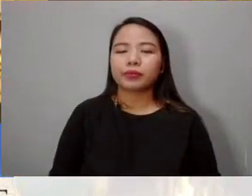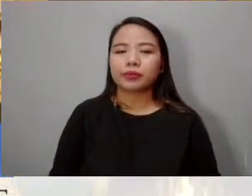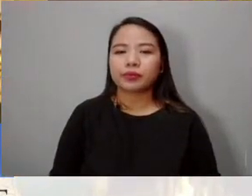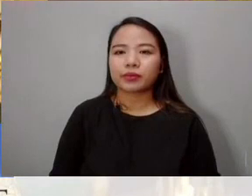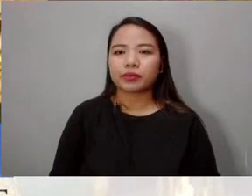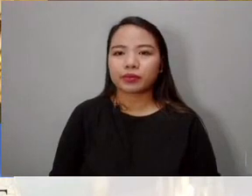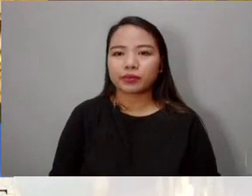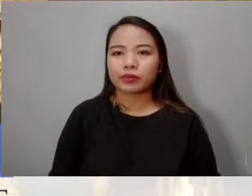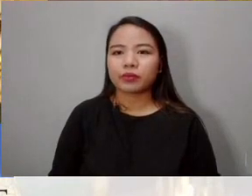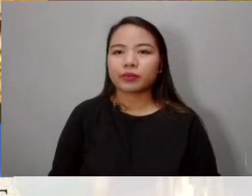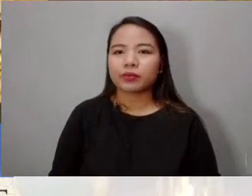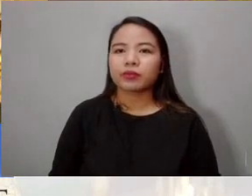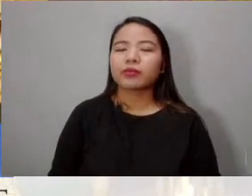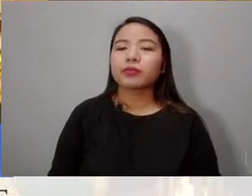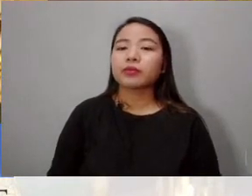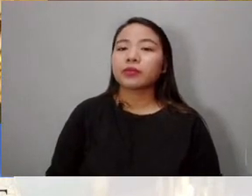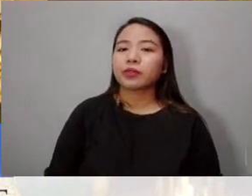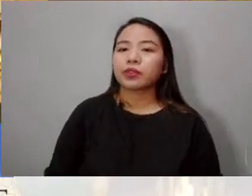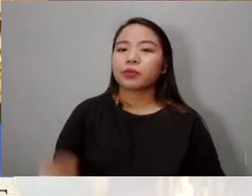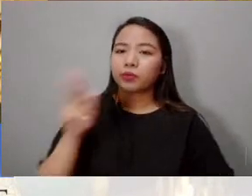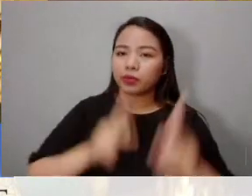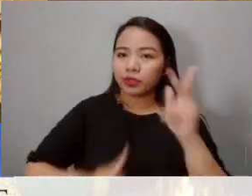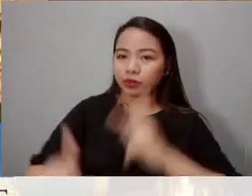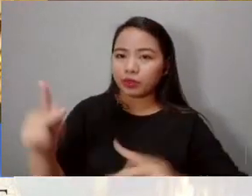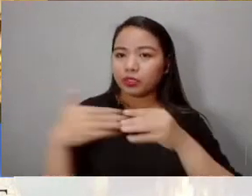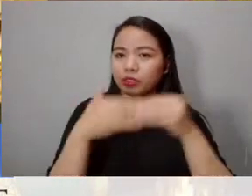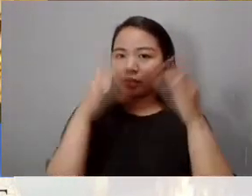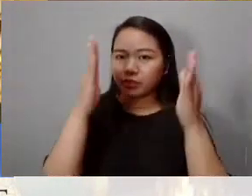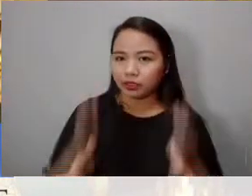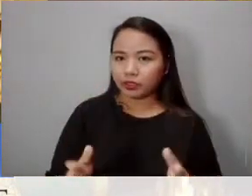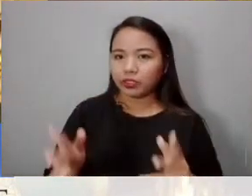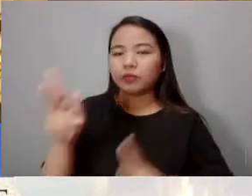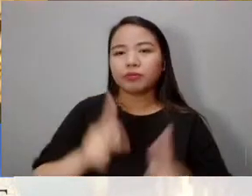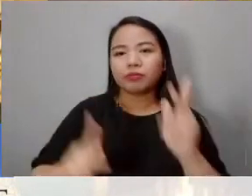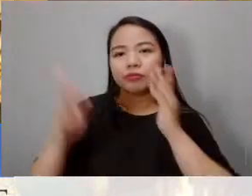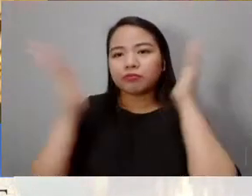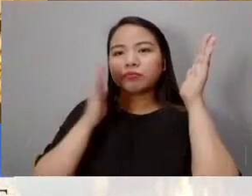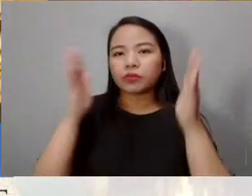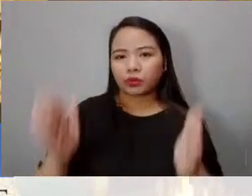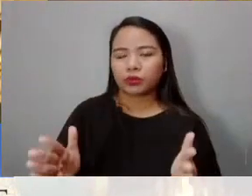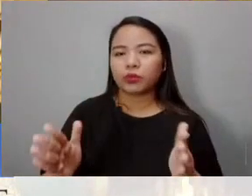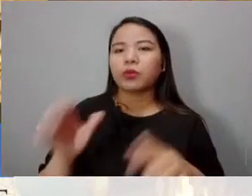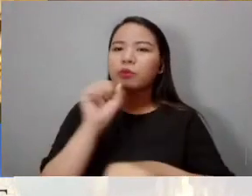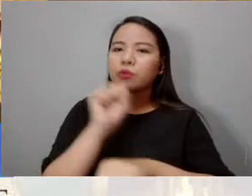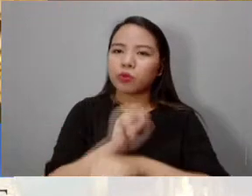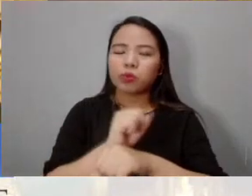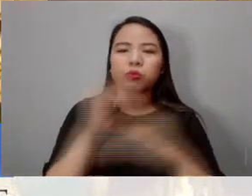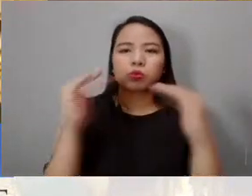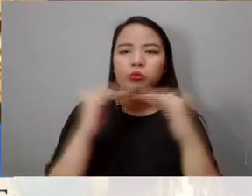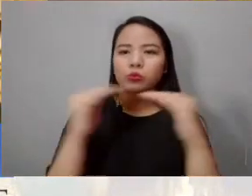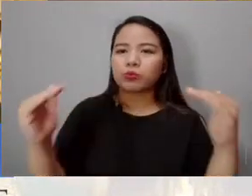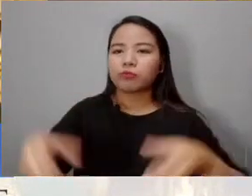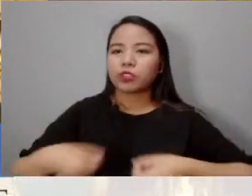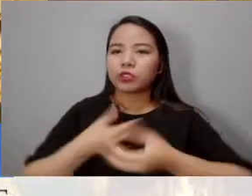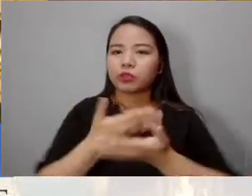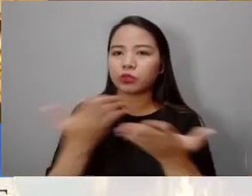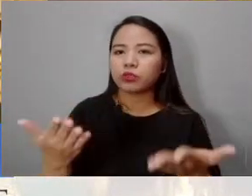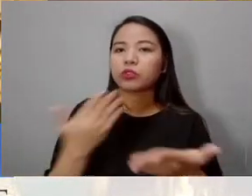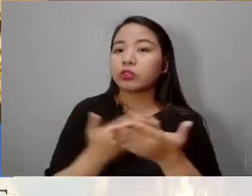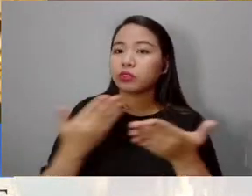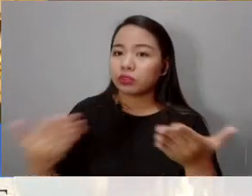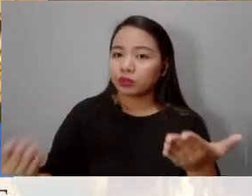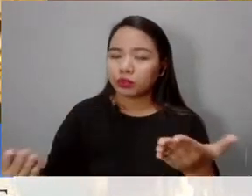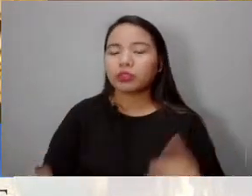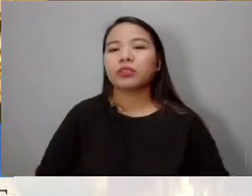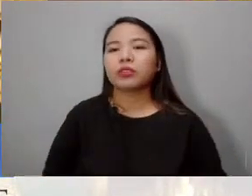that the civil leaders and public servants may work for an equitable distribution of goods, render honest